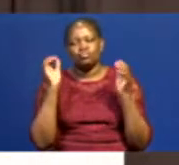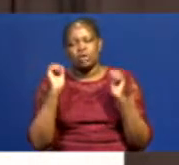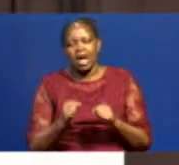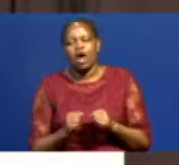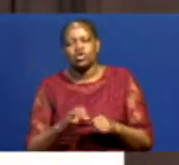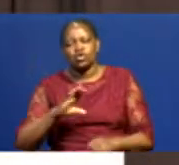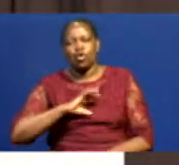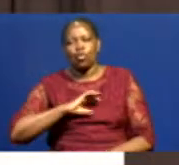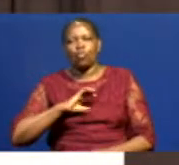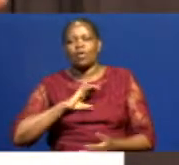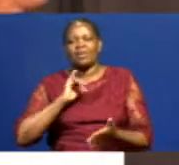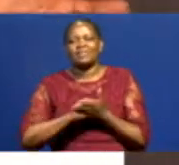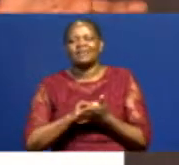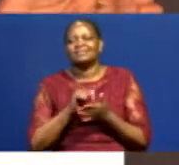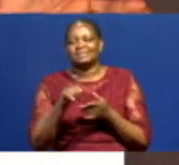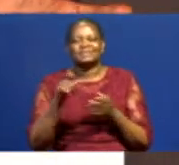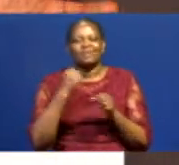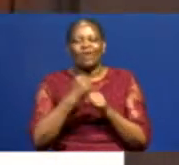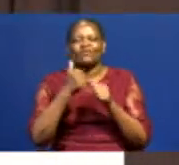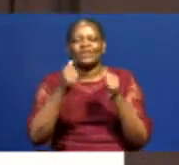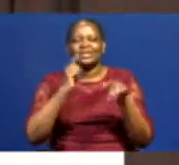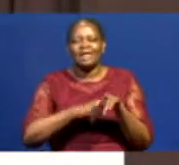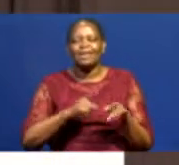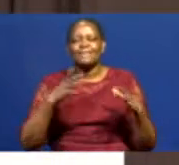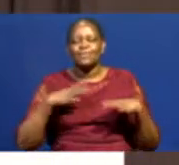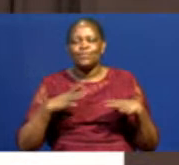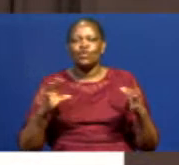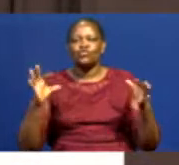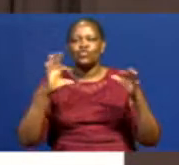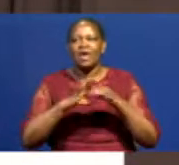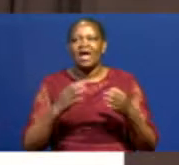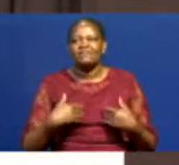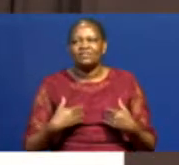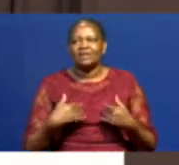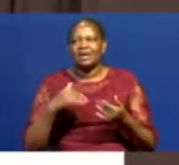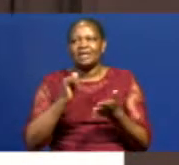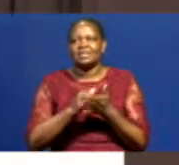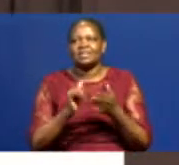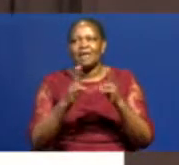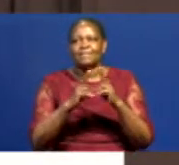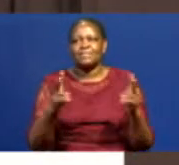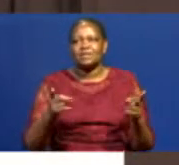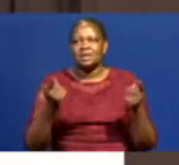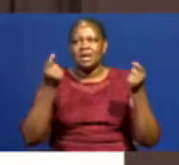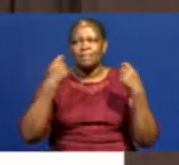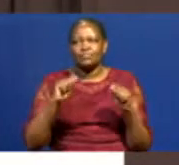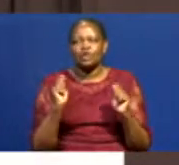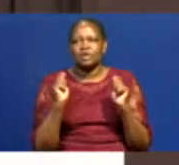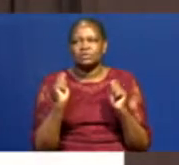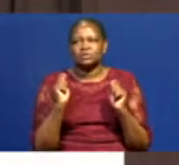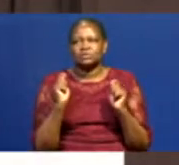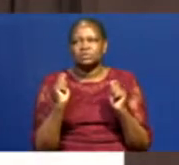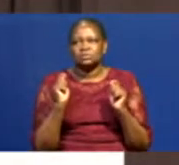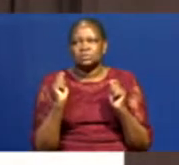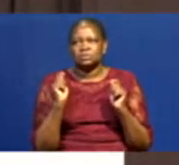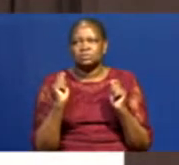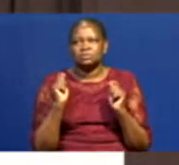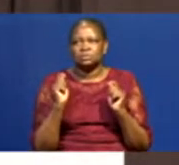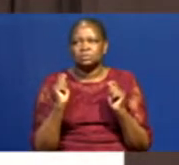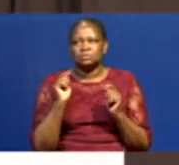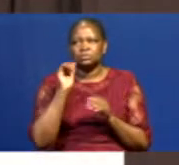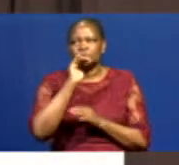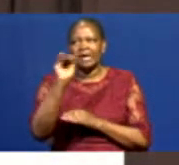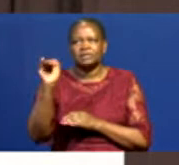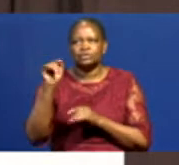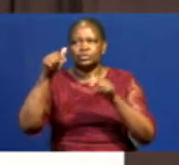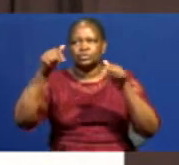that situation works out very well when people are united. So that is a piece I'm trying to ask you